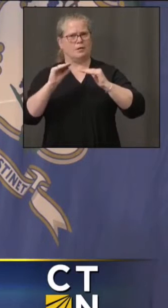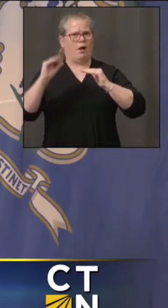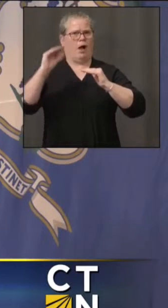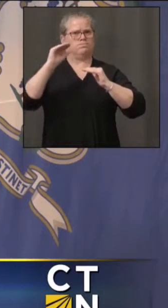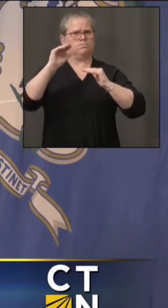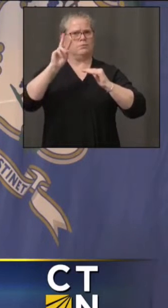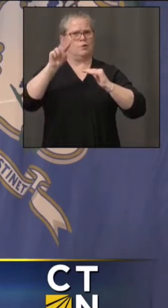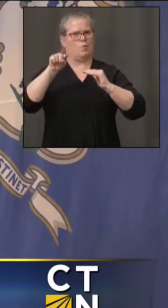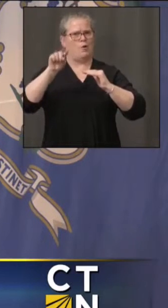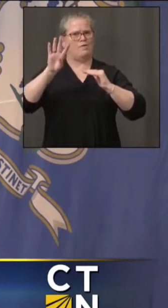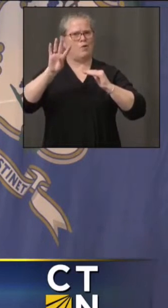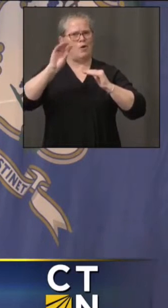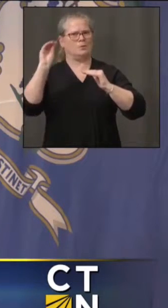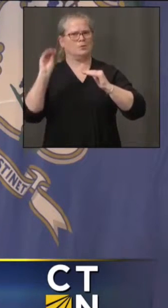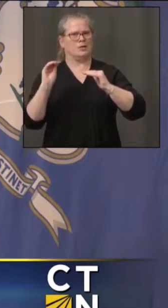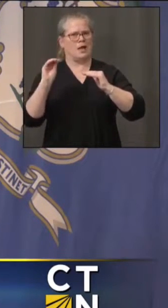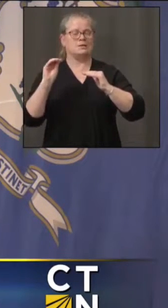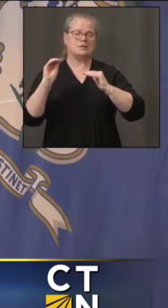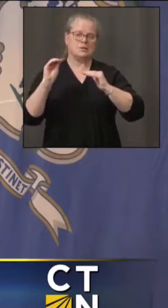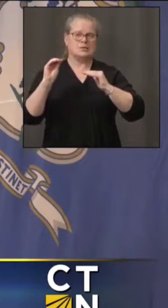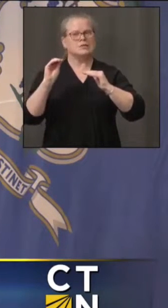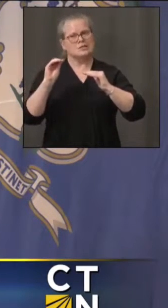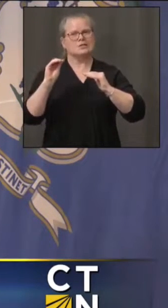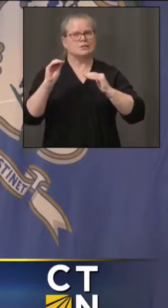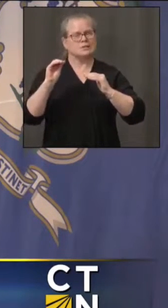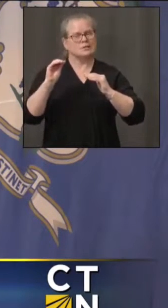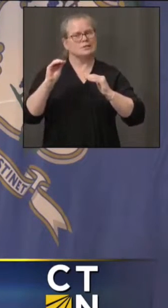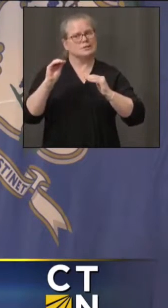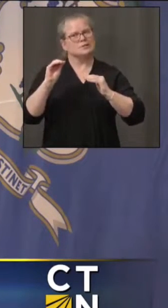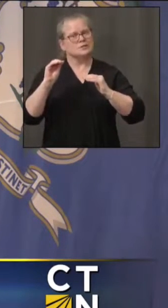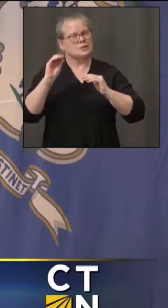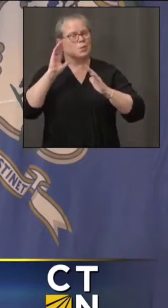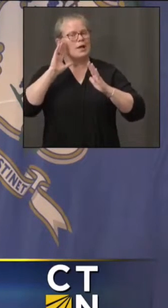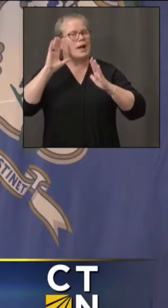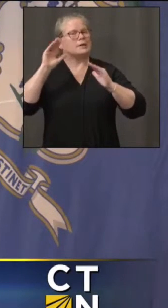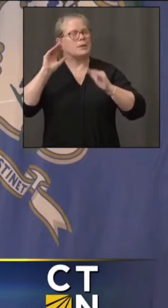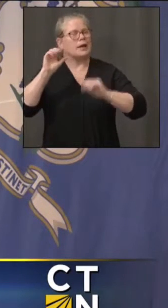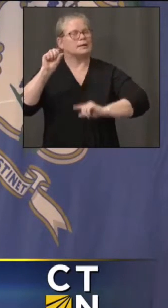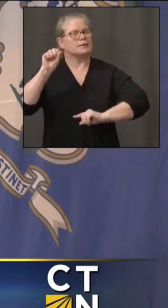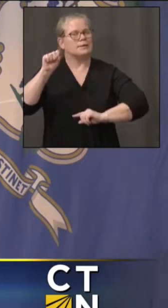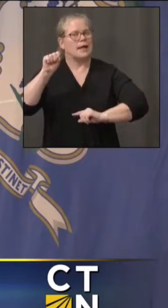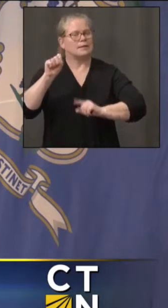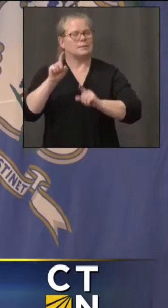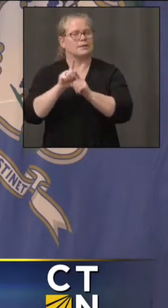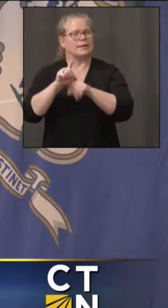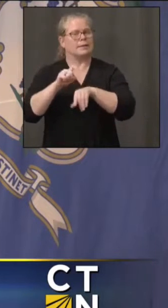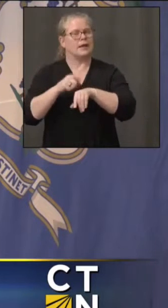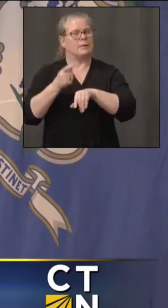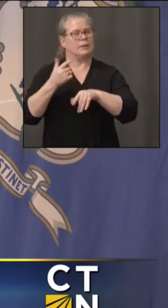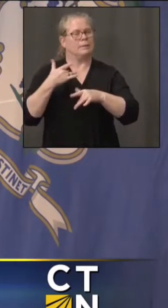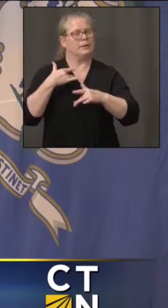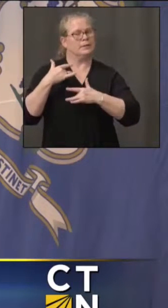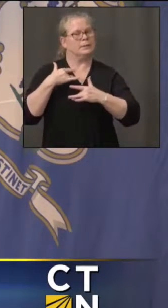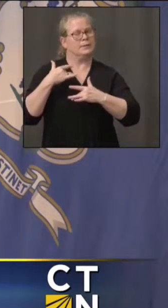It's not unexpected, but it's incredibly unnerving and a little exhausting.